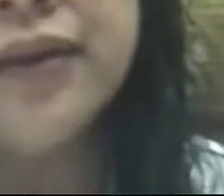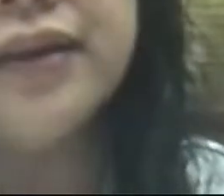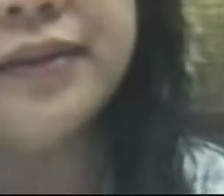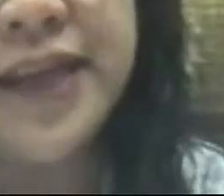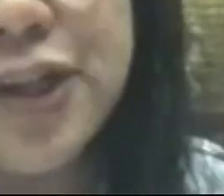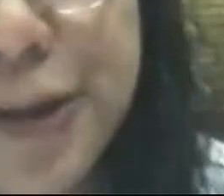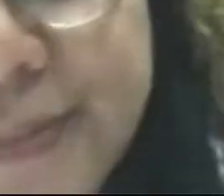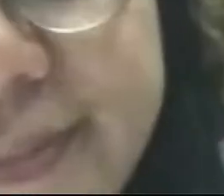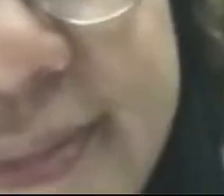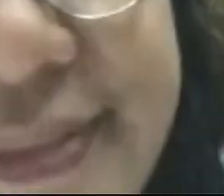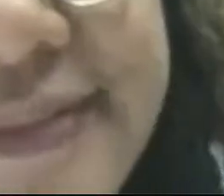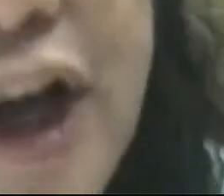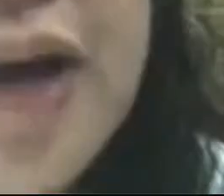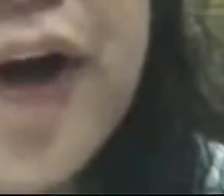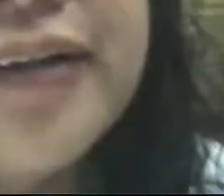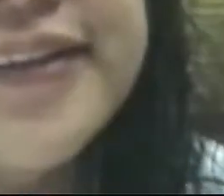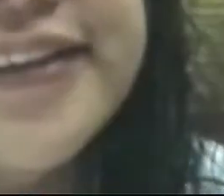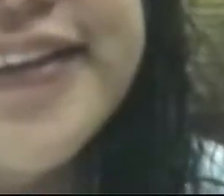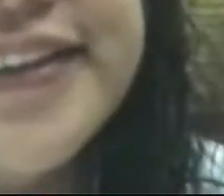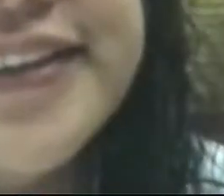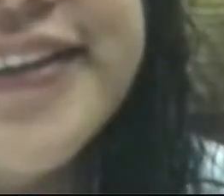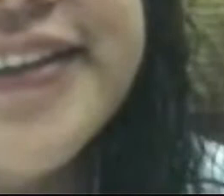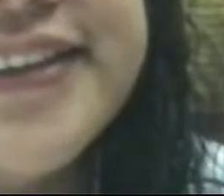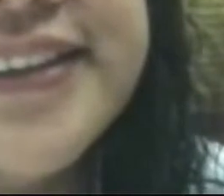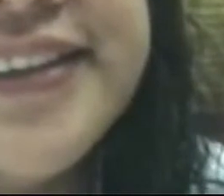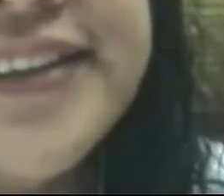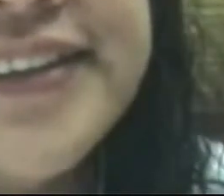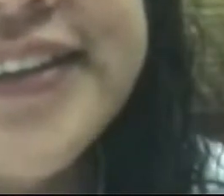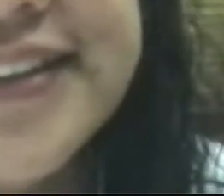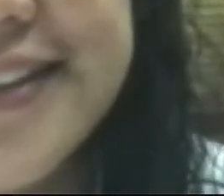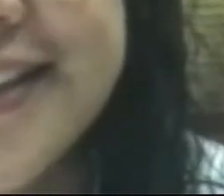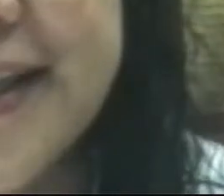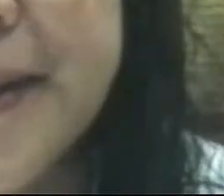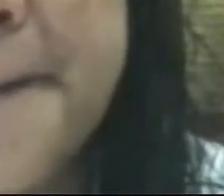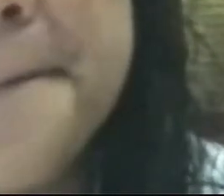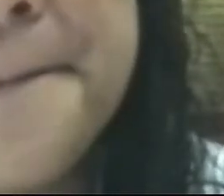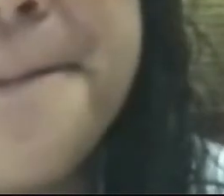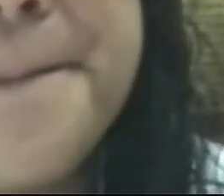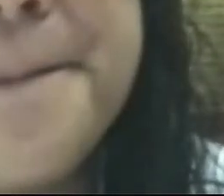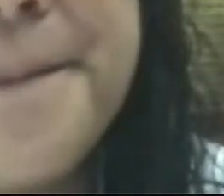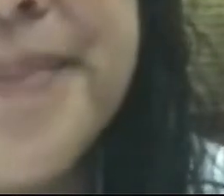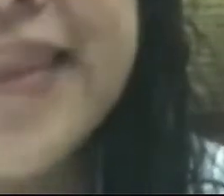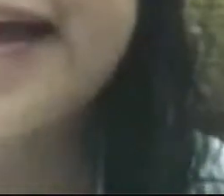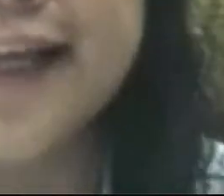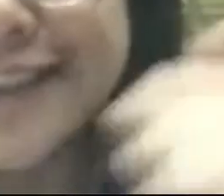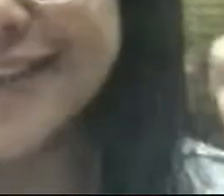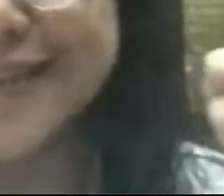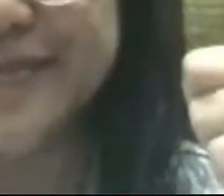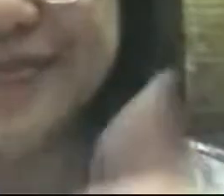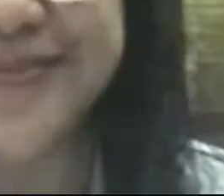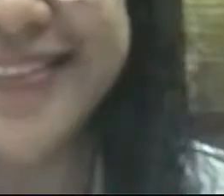are... Portia, Yes, sir. Portia, if Okay I po. share, yeah, we were inspired by your RX box. You were